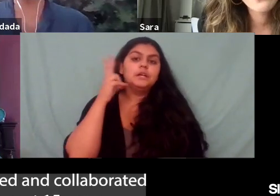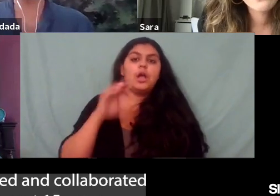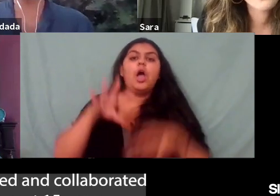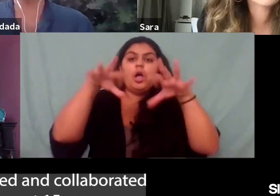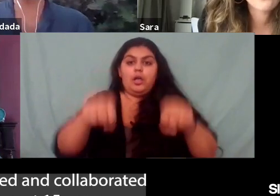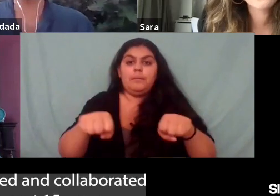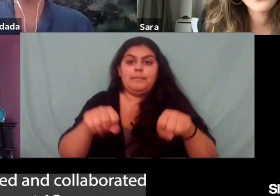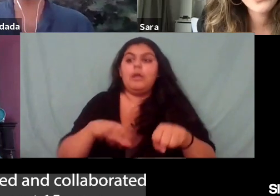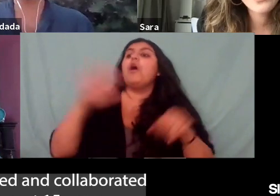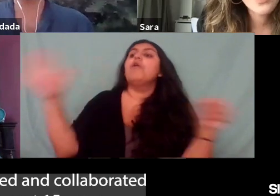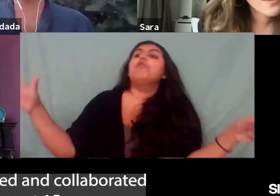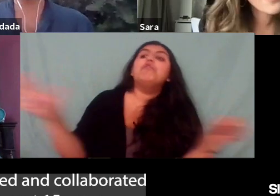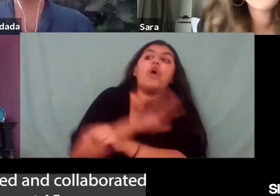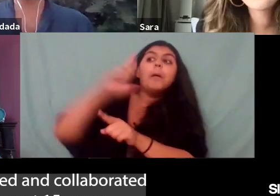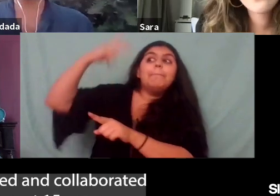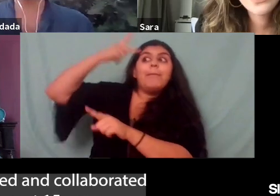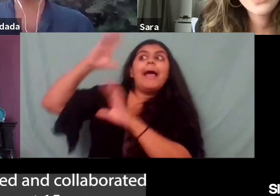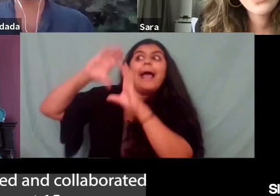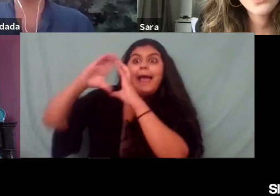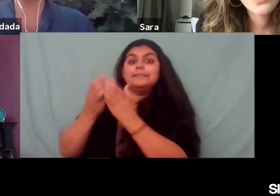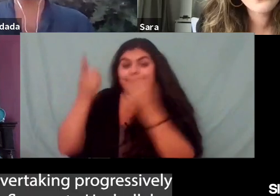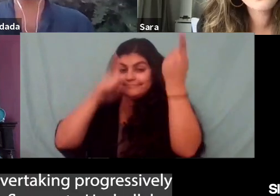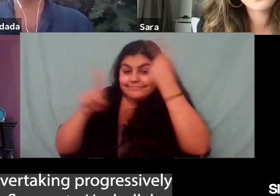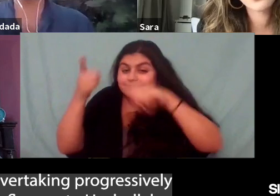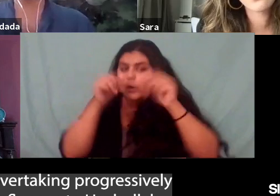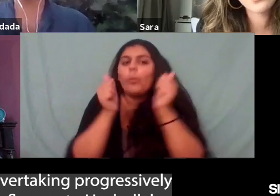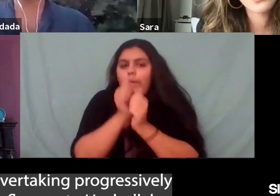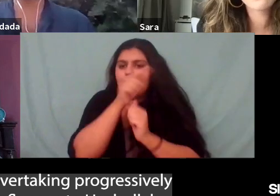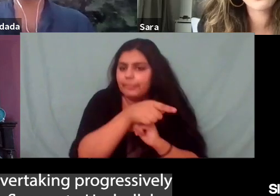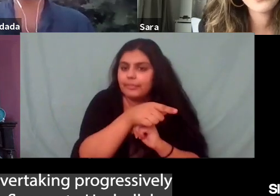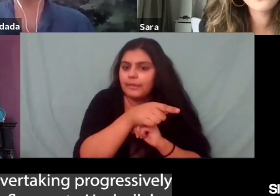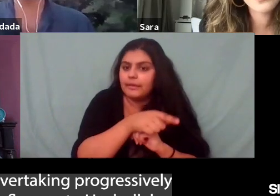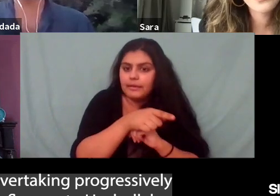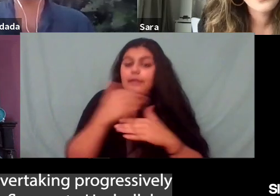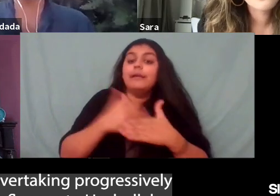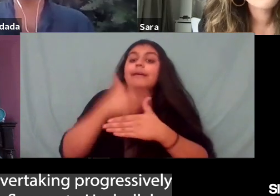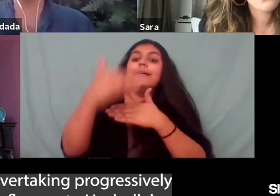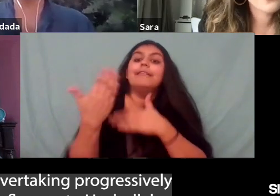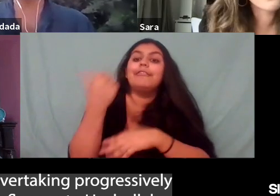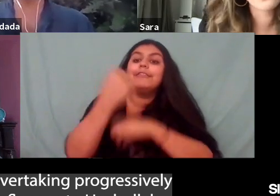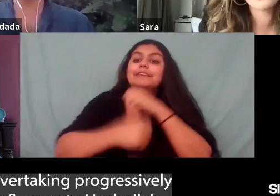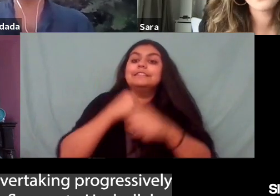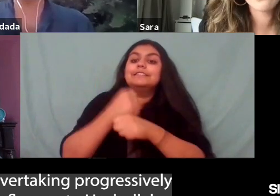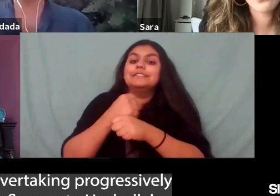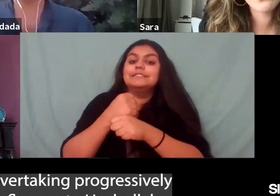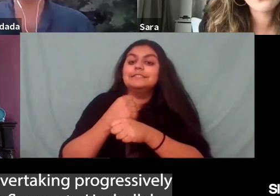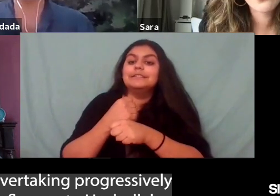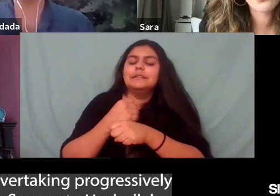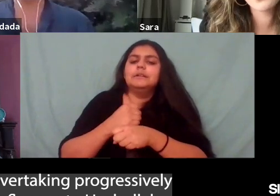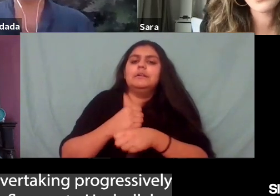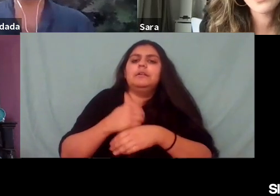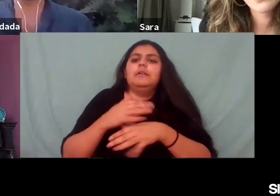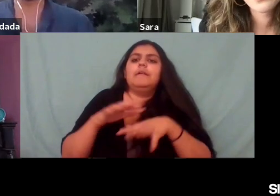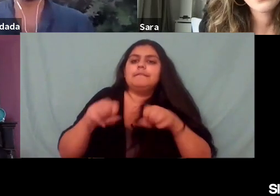served, and collaborated with. The next 15 years, the system was overtaken progressively by the Iranian influence